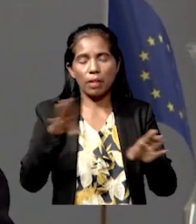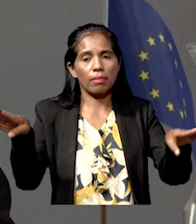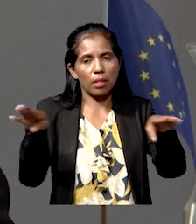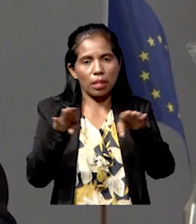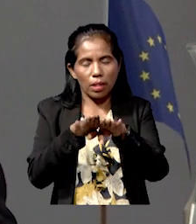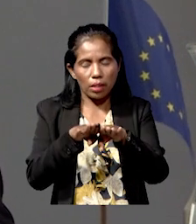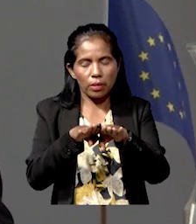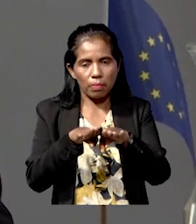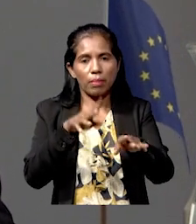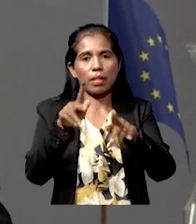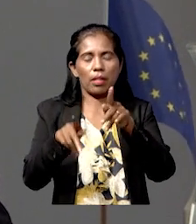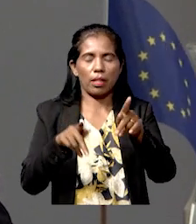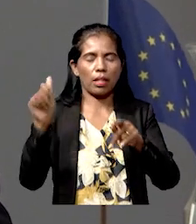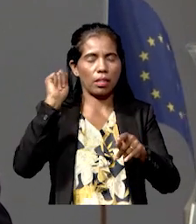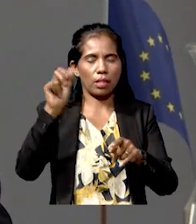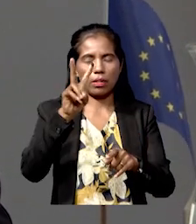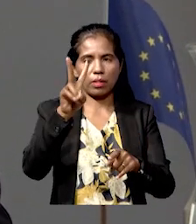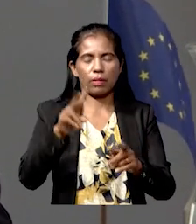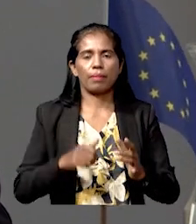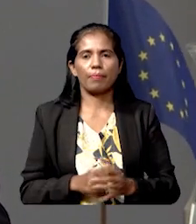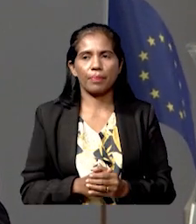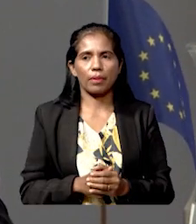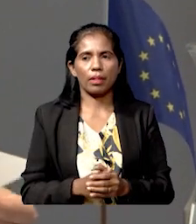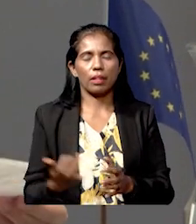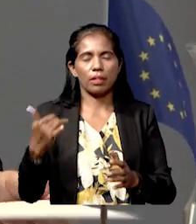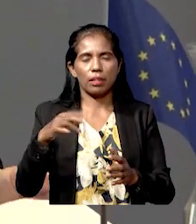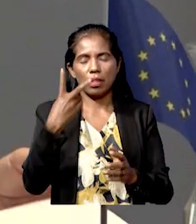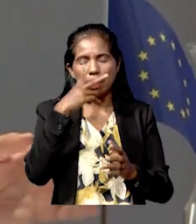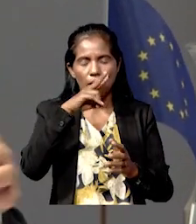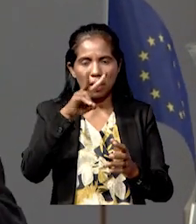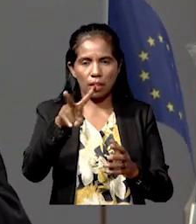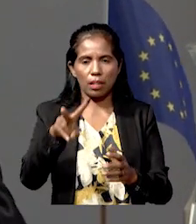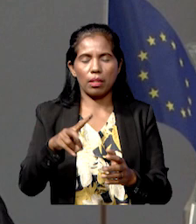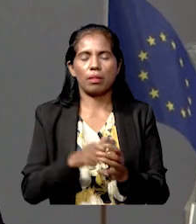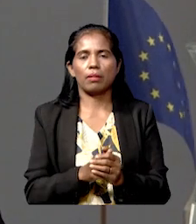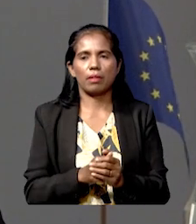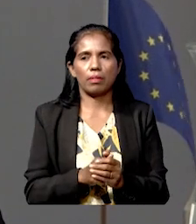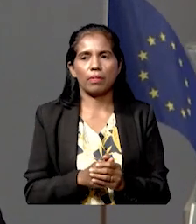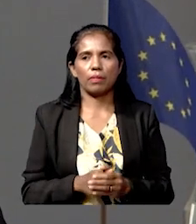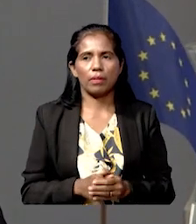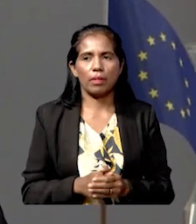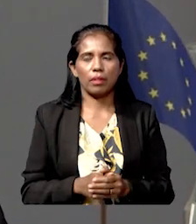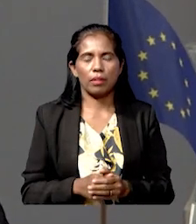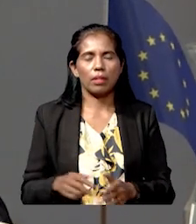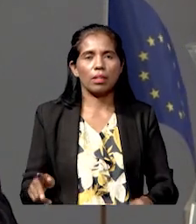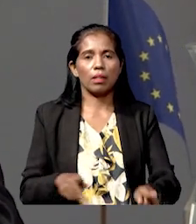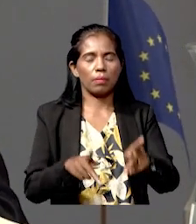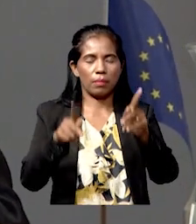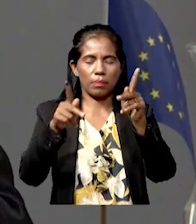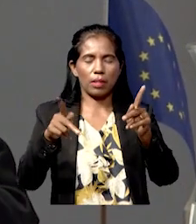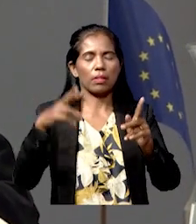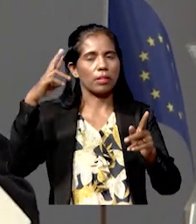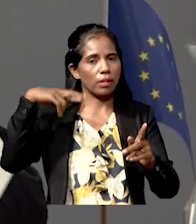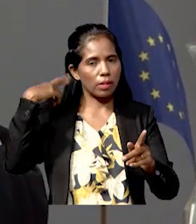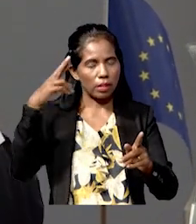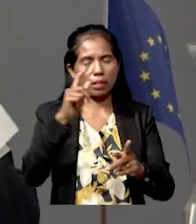television stations. Voter education spots were broadcast in the public Radio